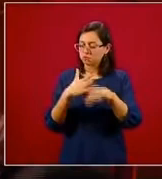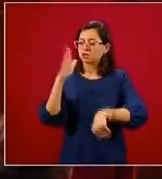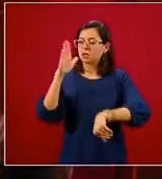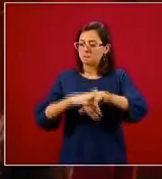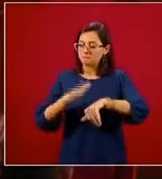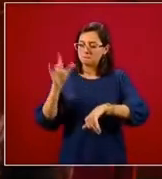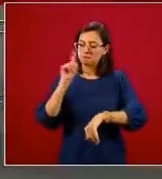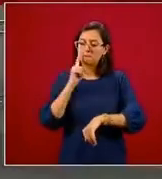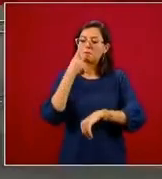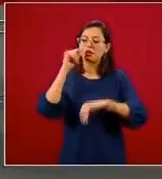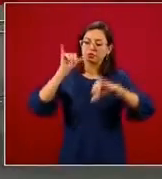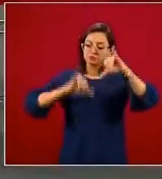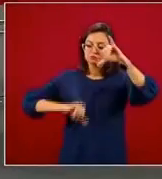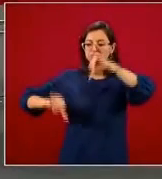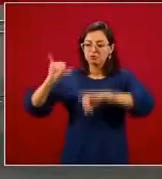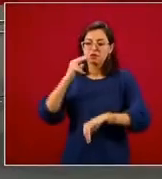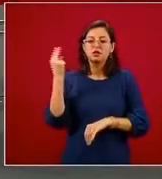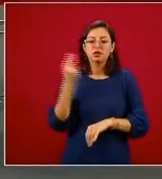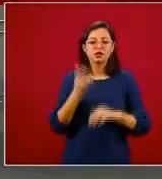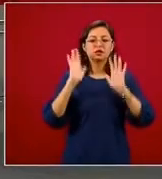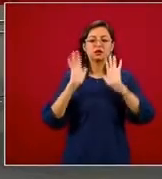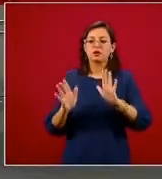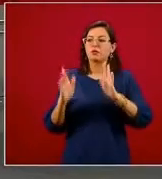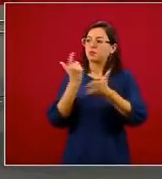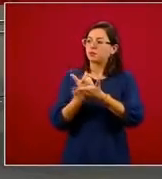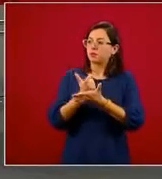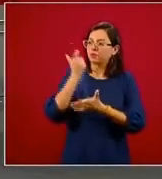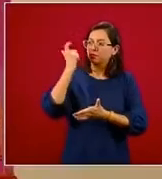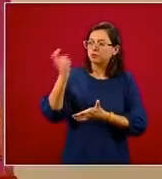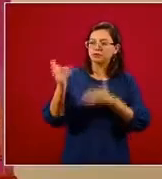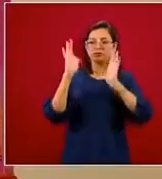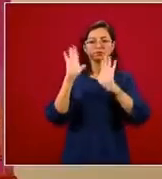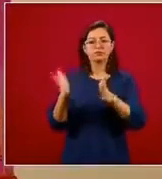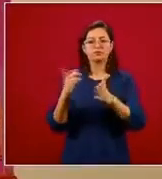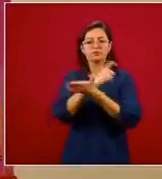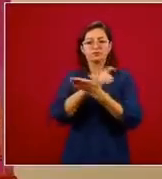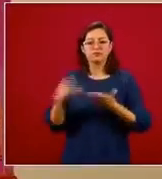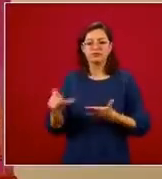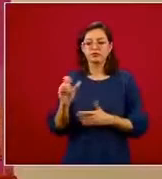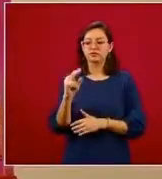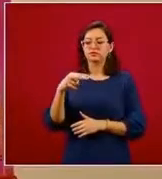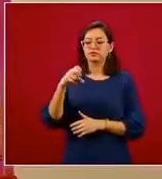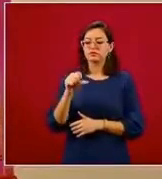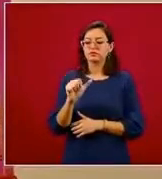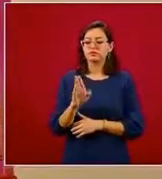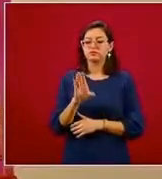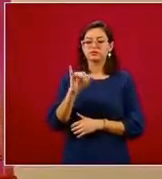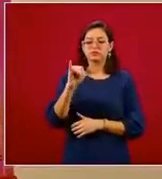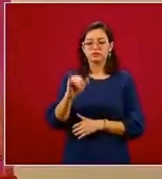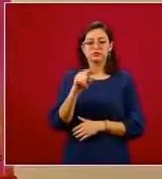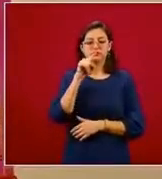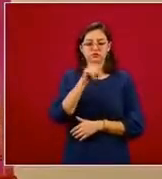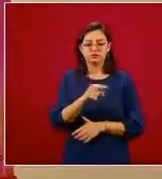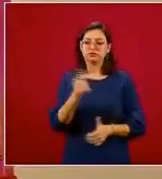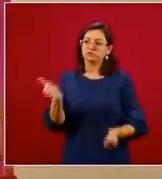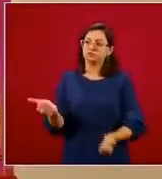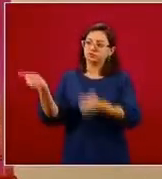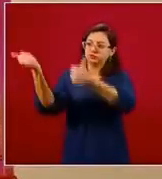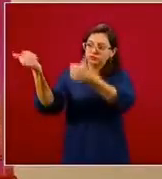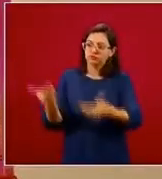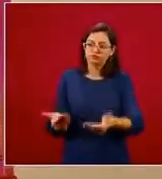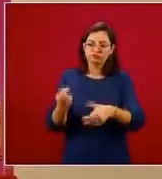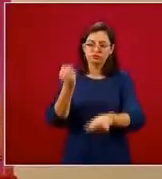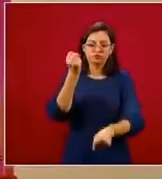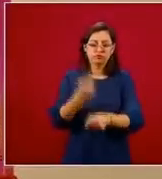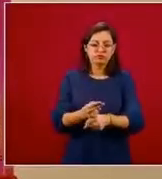the needs that we are going to get into the next few weeks. We have already paid out with the funding of